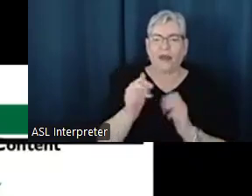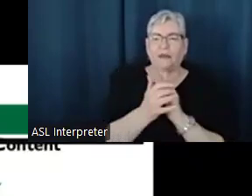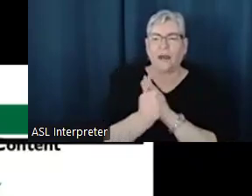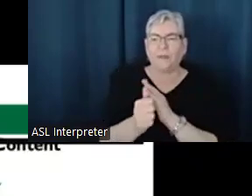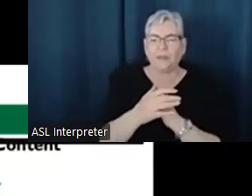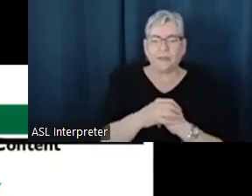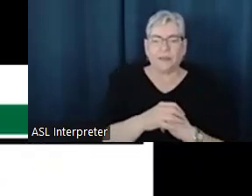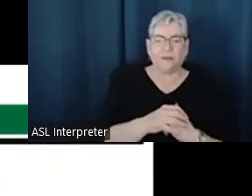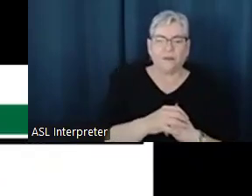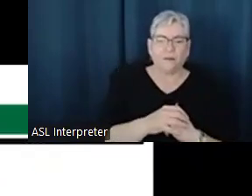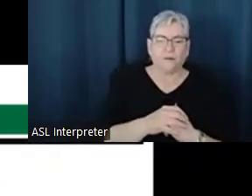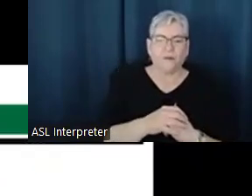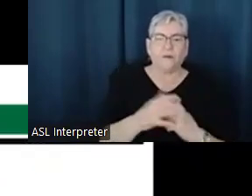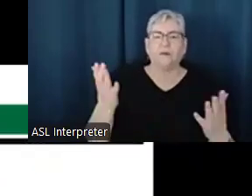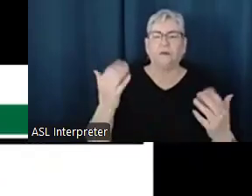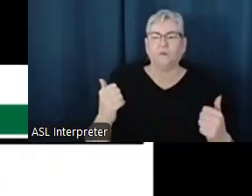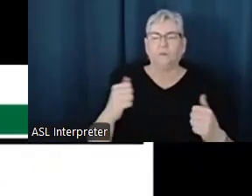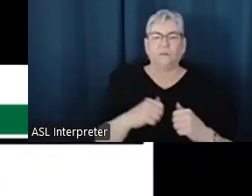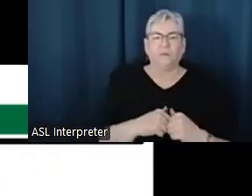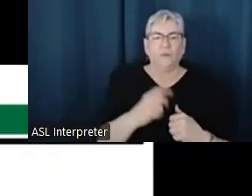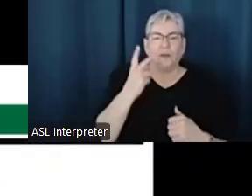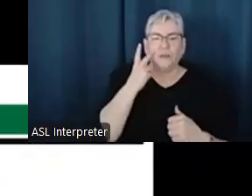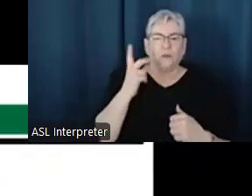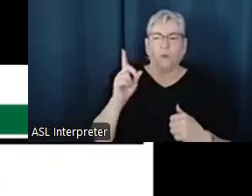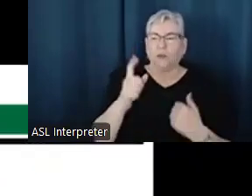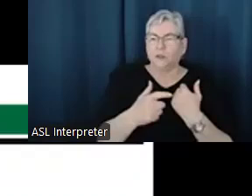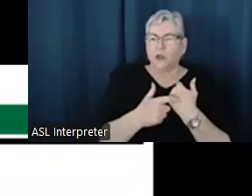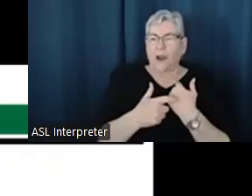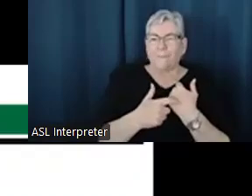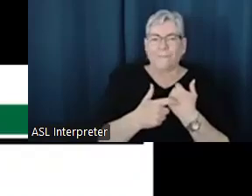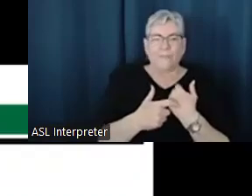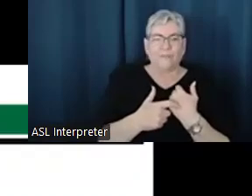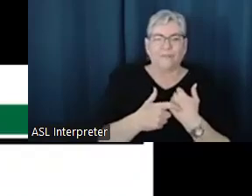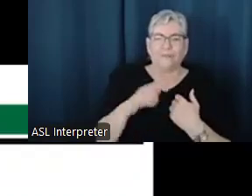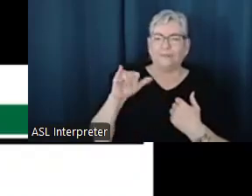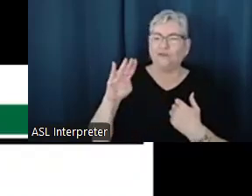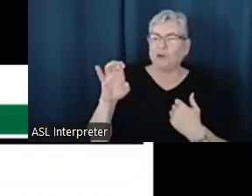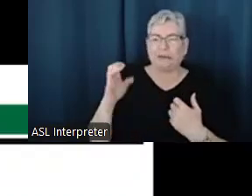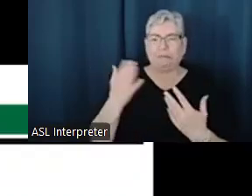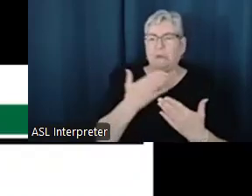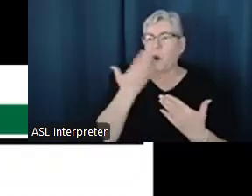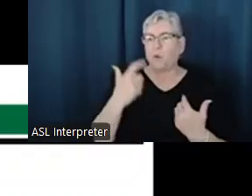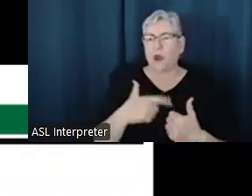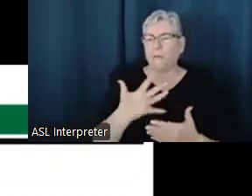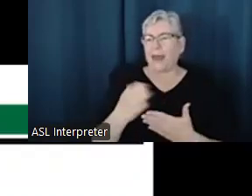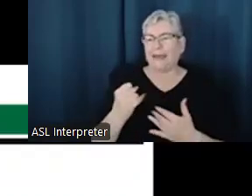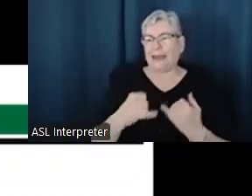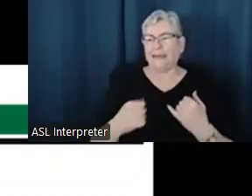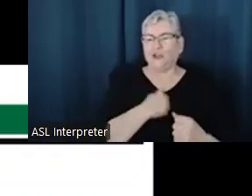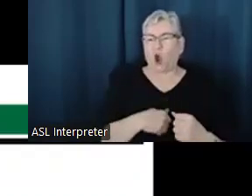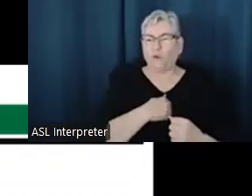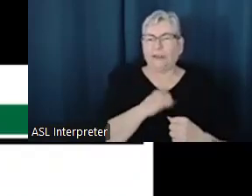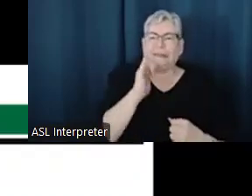going to go to the next one and see where we're at with time. I don't think I'm giving Josie any time at the end. By accident, Josie. All